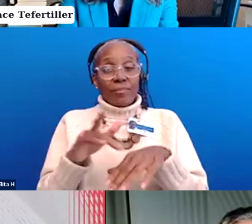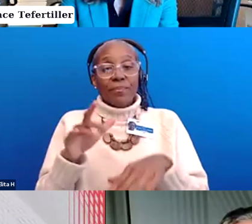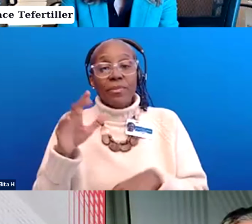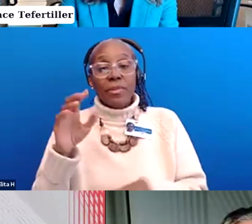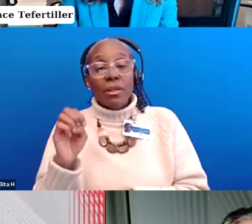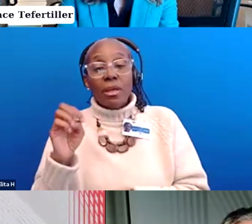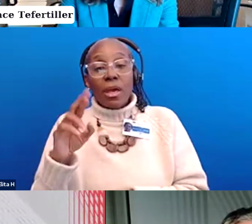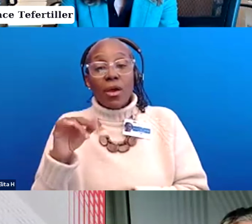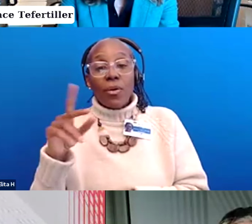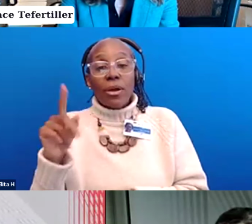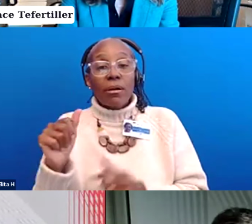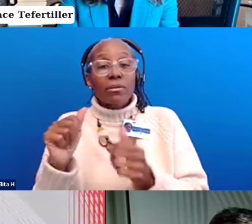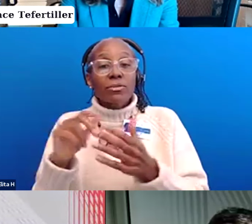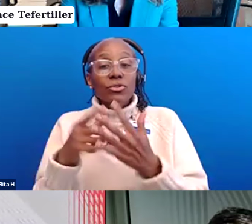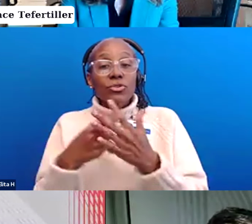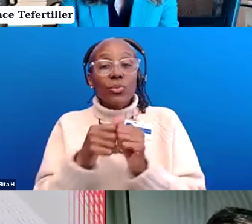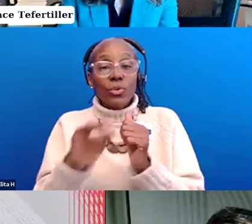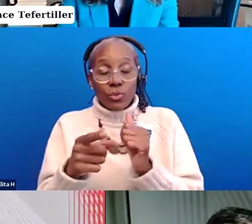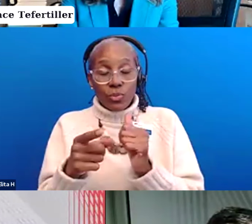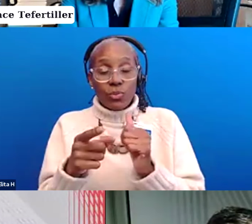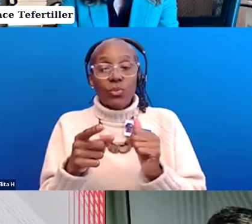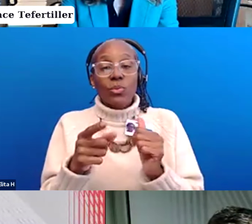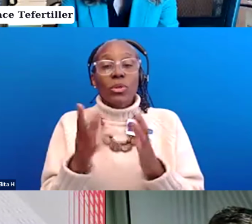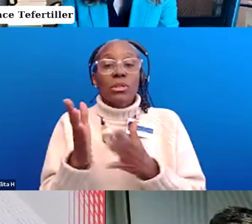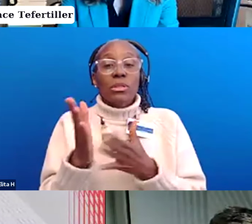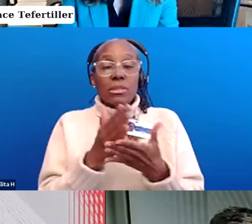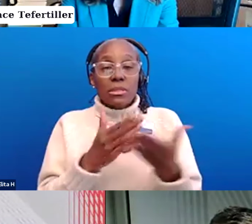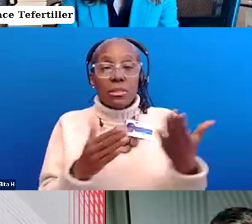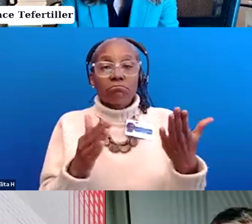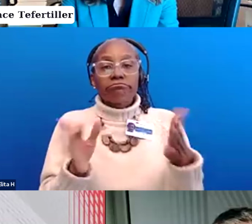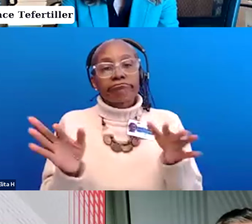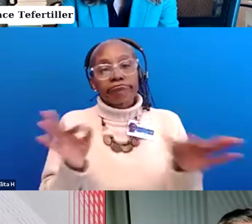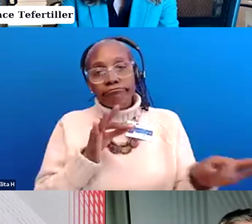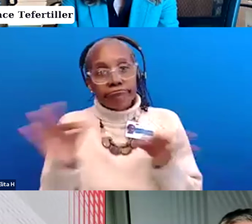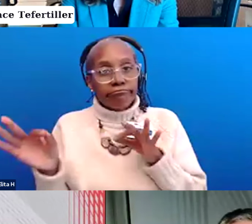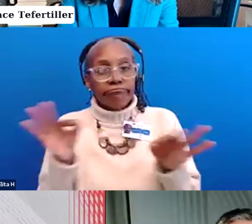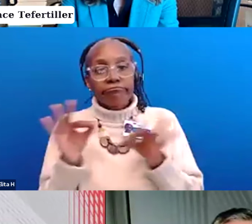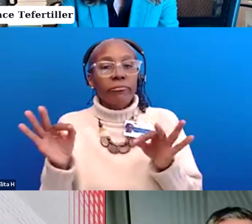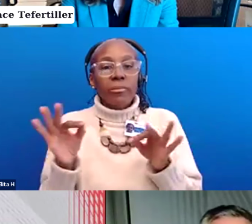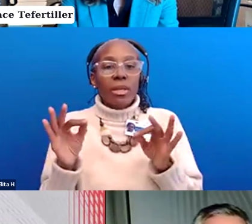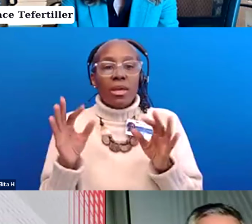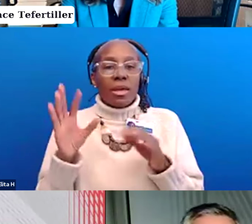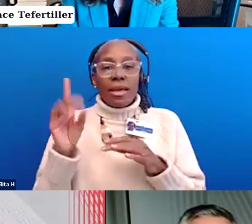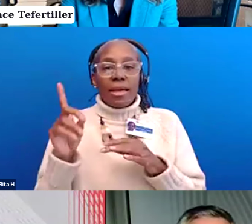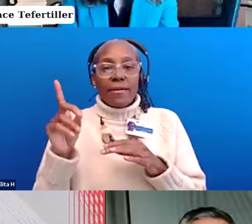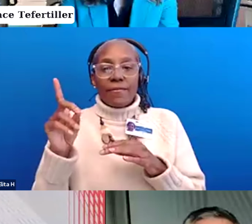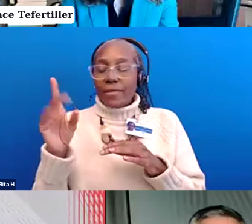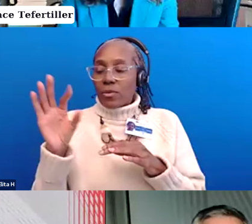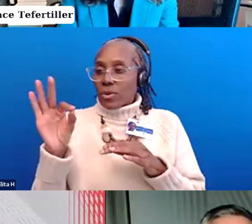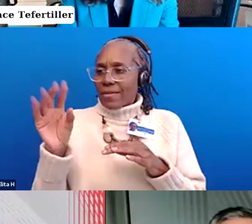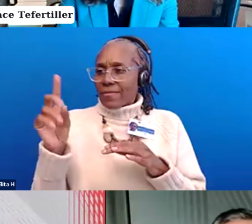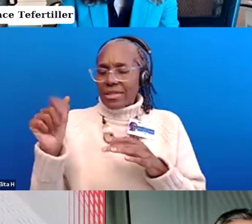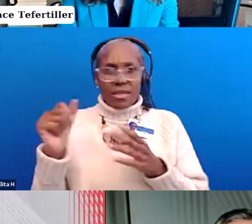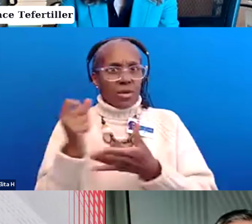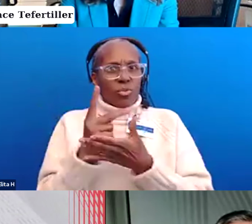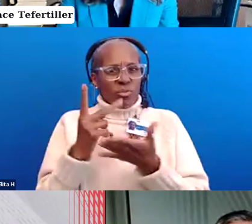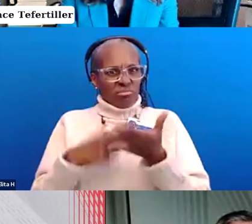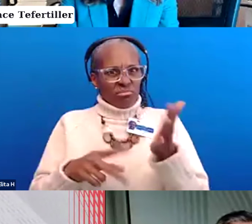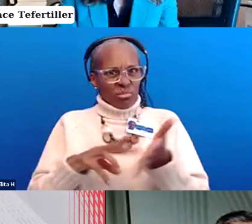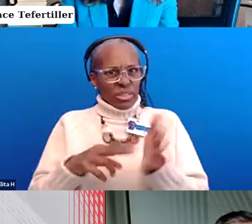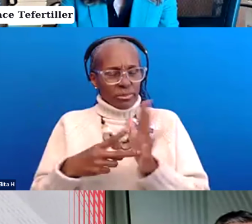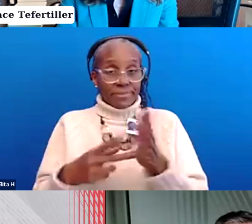start with you. Maybe just giving some explanation on exactly what this FDA approval really means. Yeah,